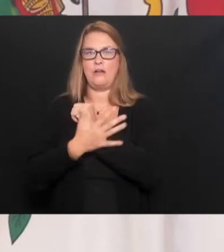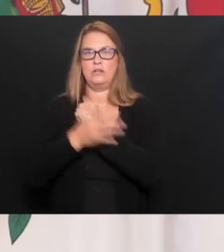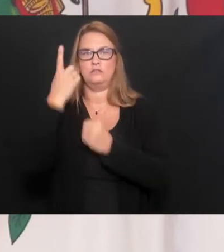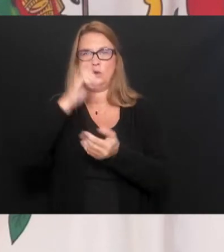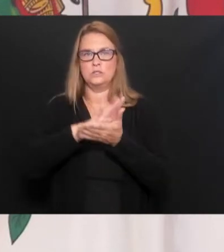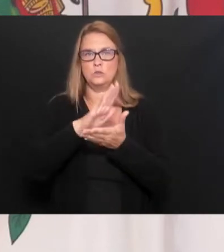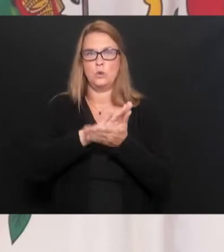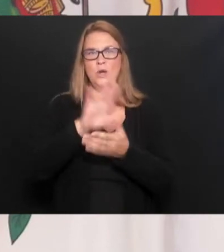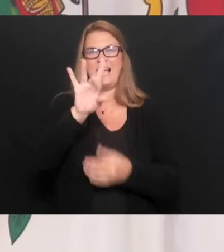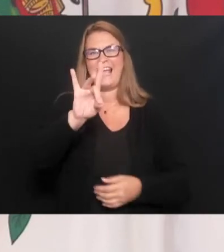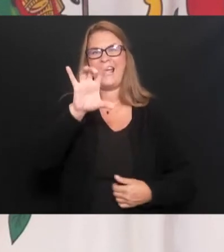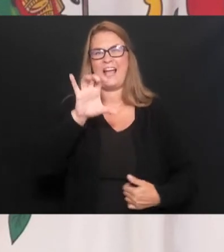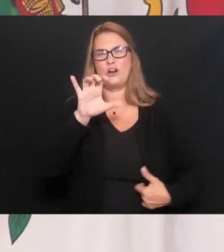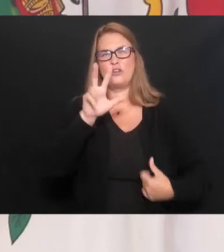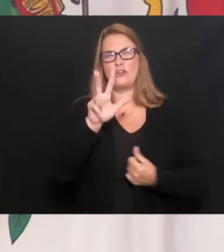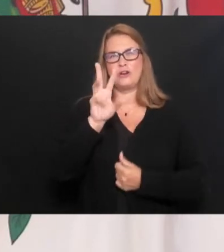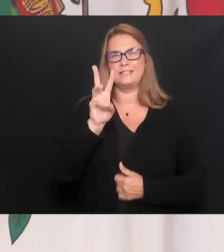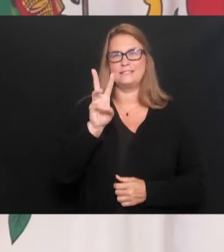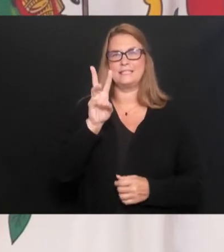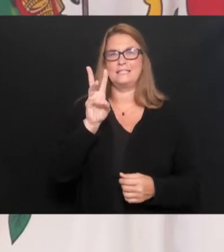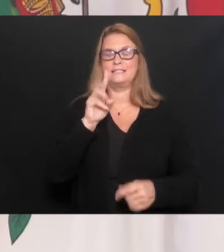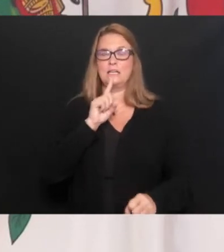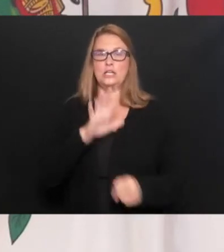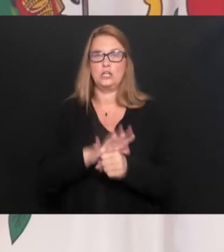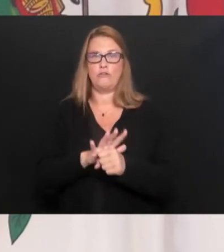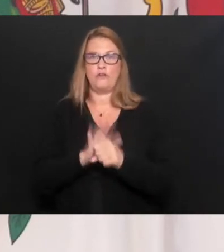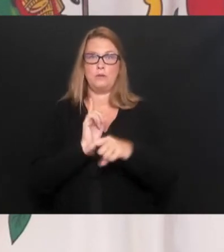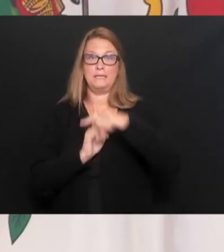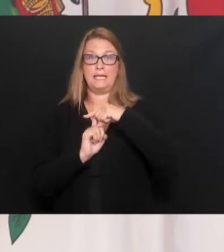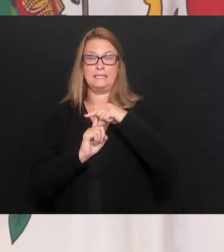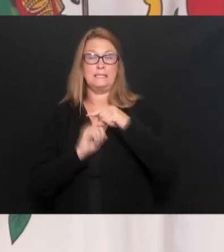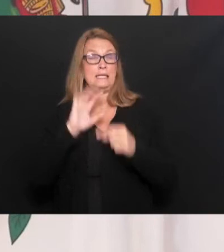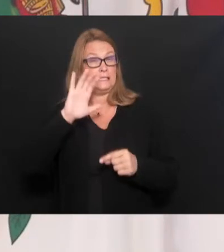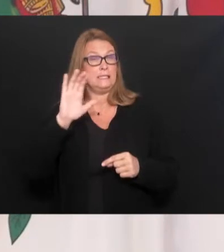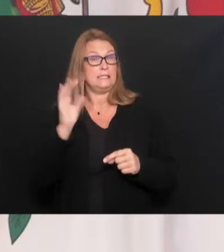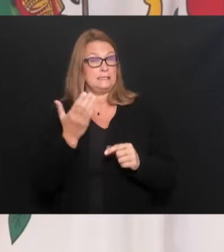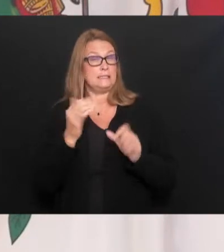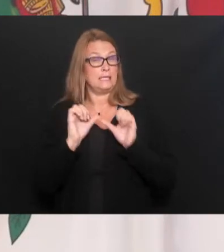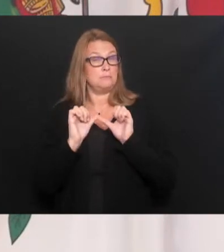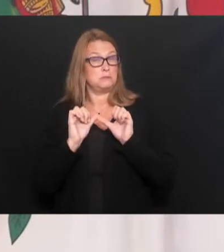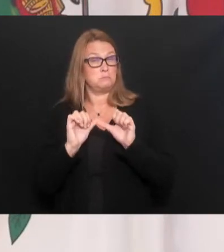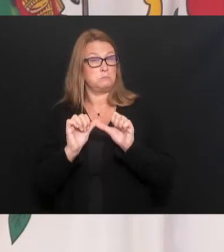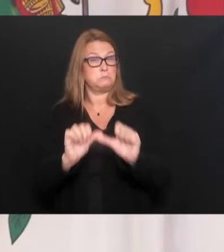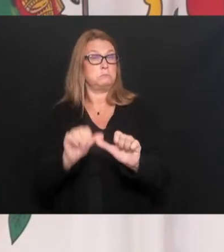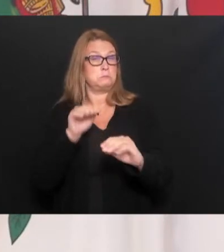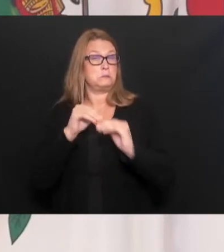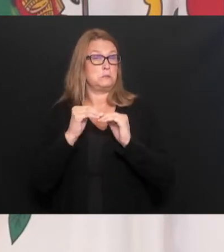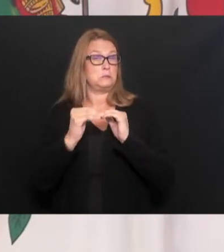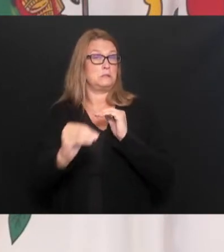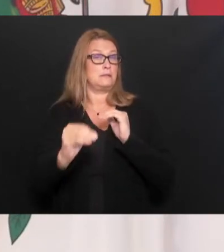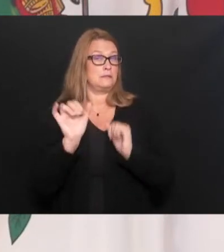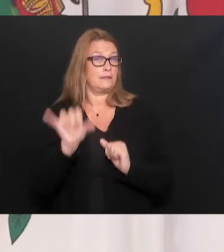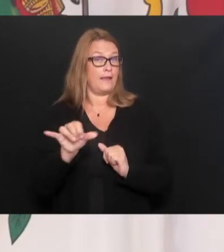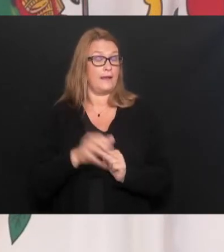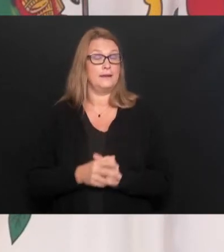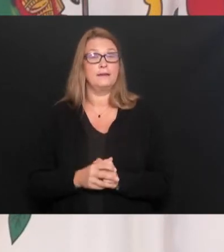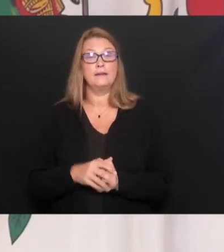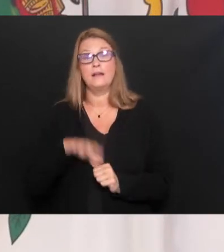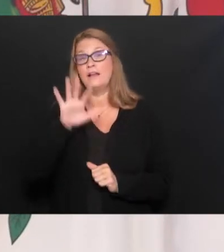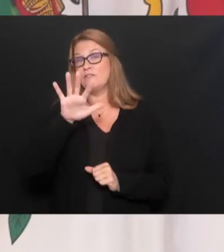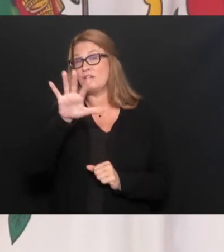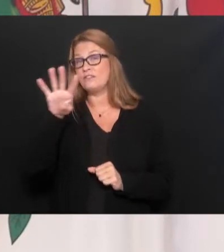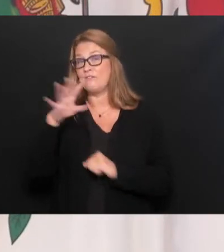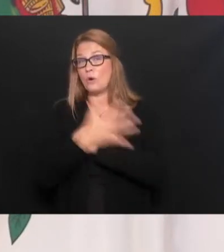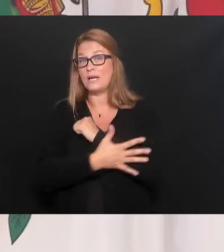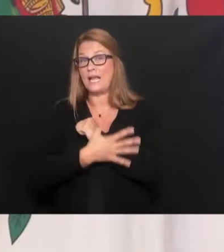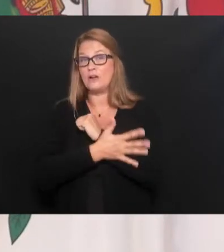and 836 confirmed cases. That seems like that's holding there about steady. We've got 54 counties